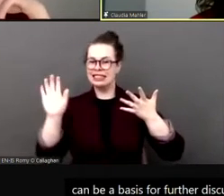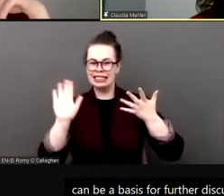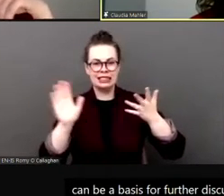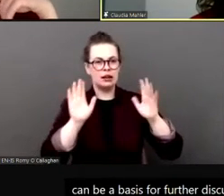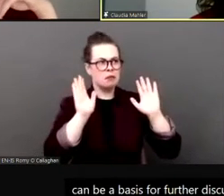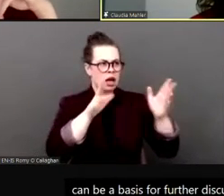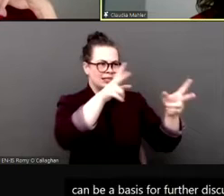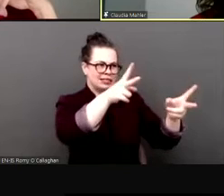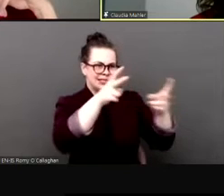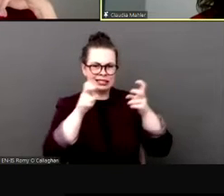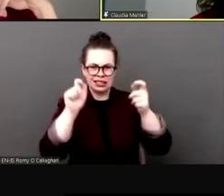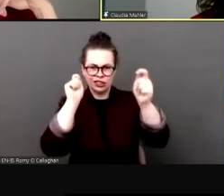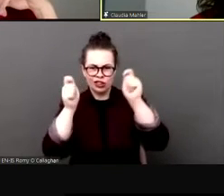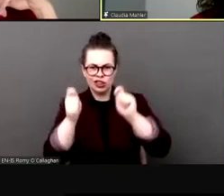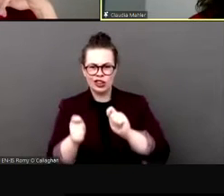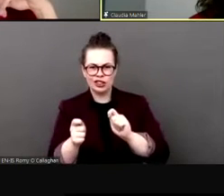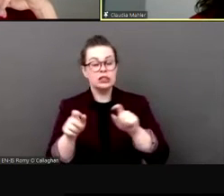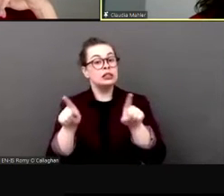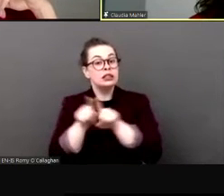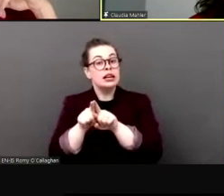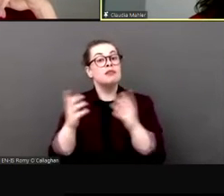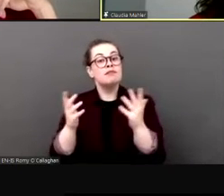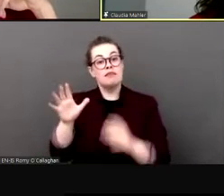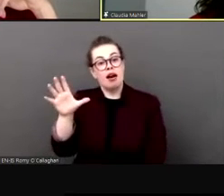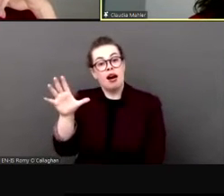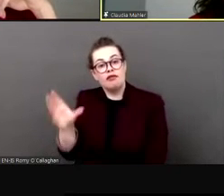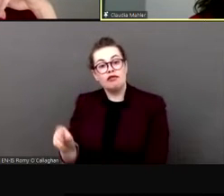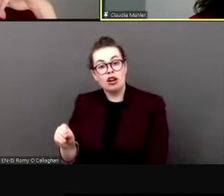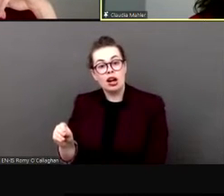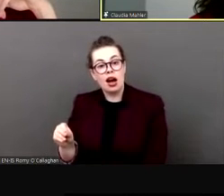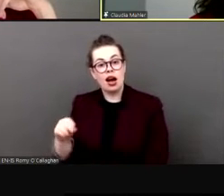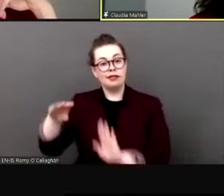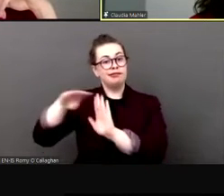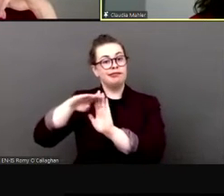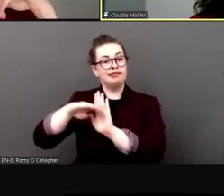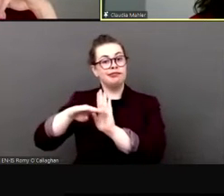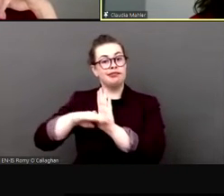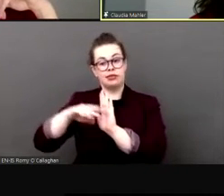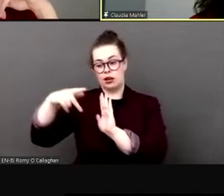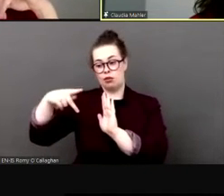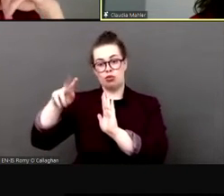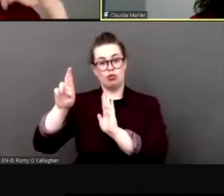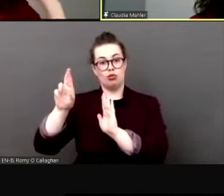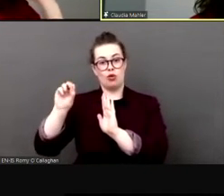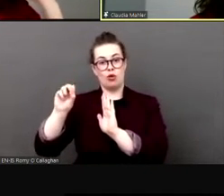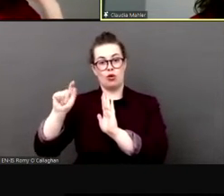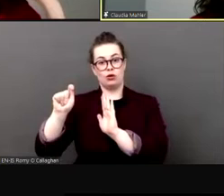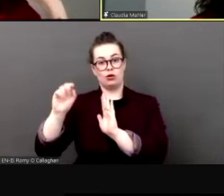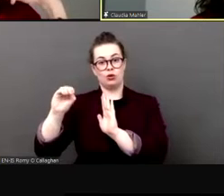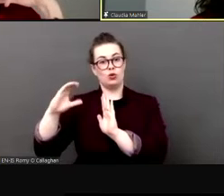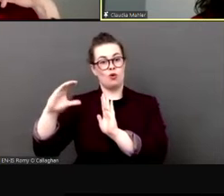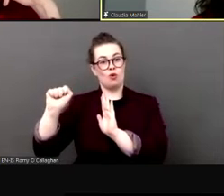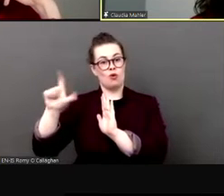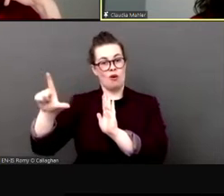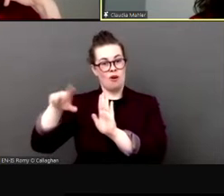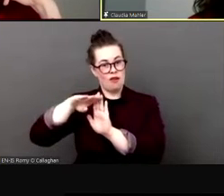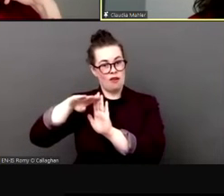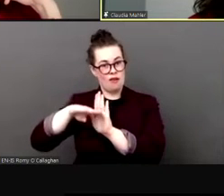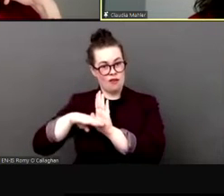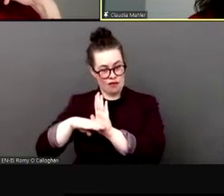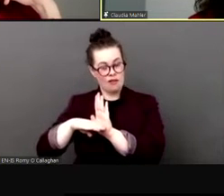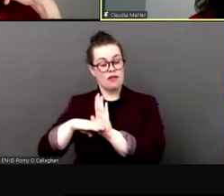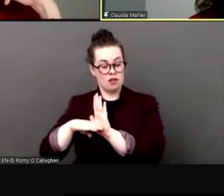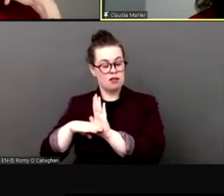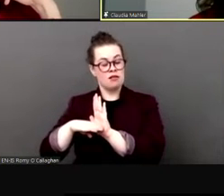true for the African Protocol. And another tool which we can take into consideration